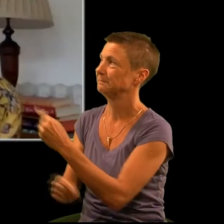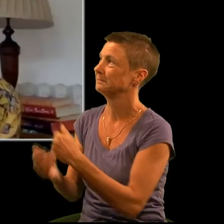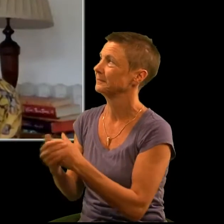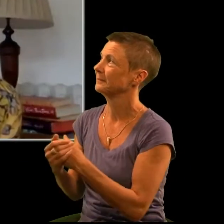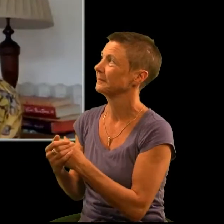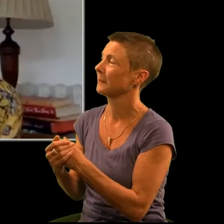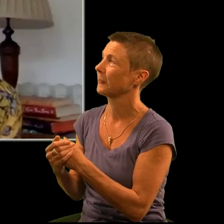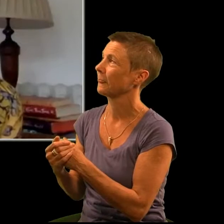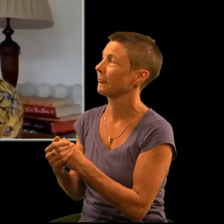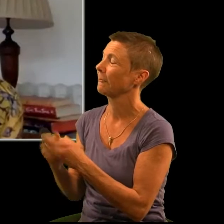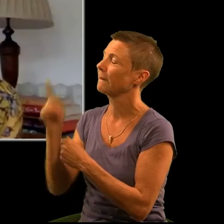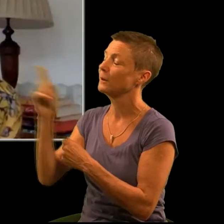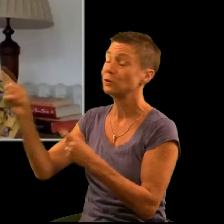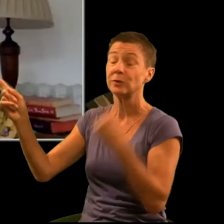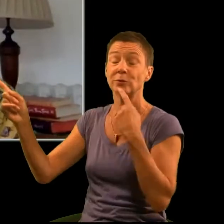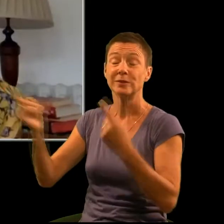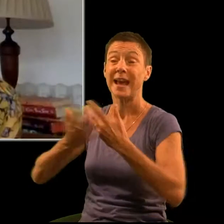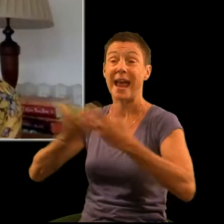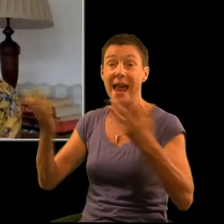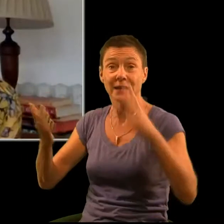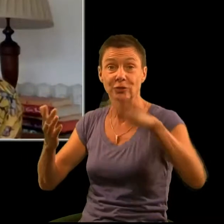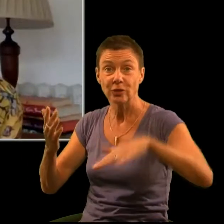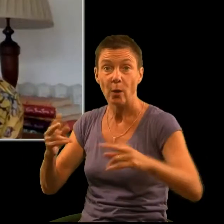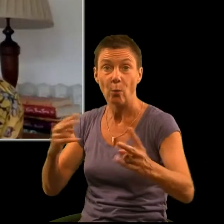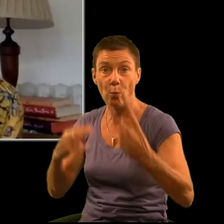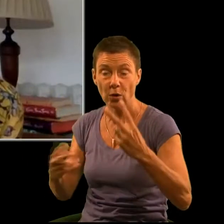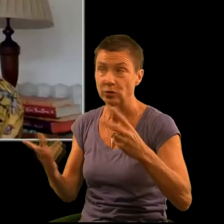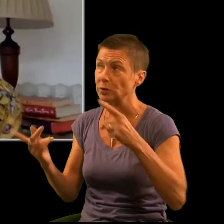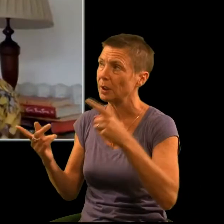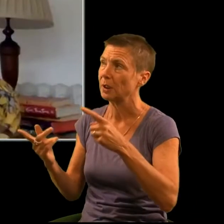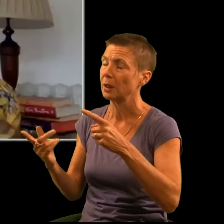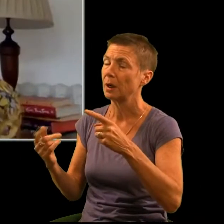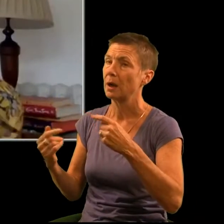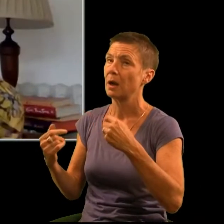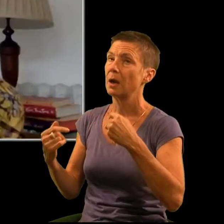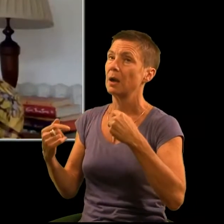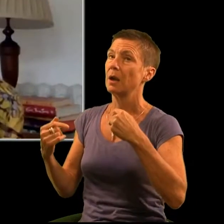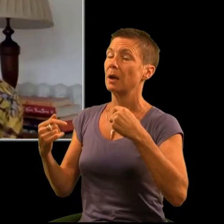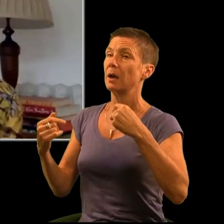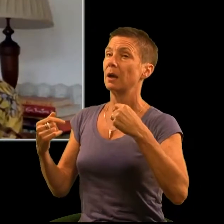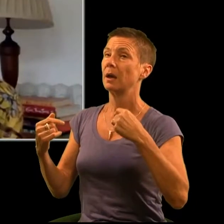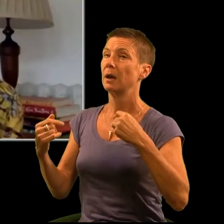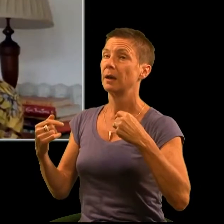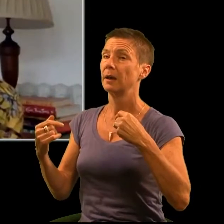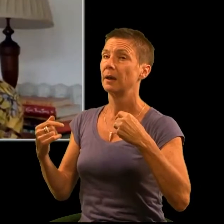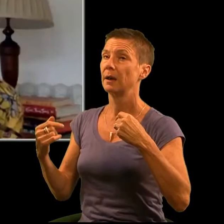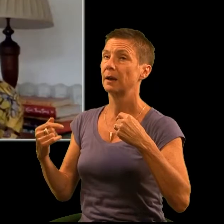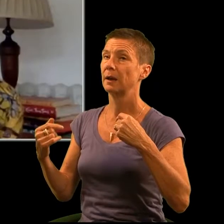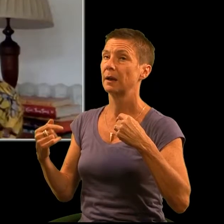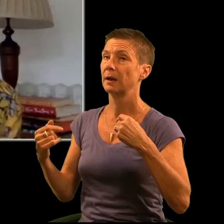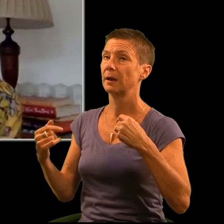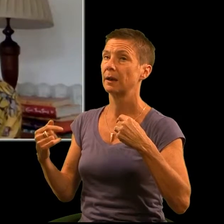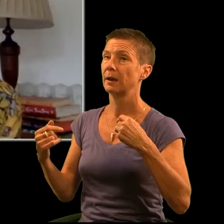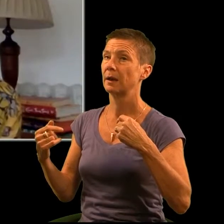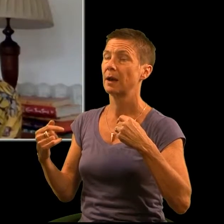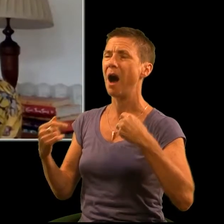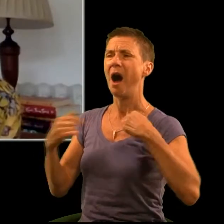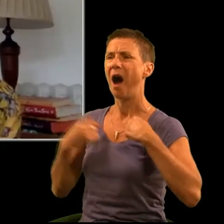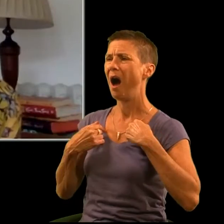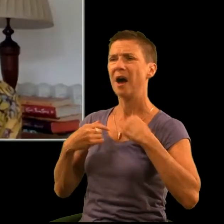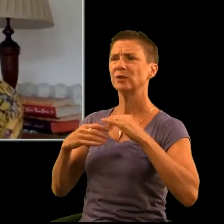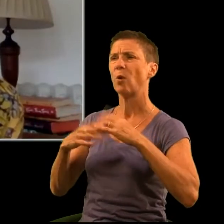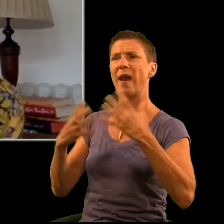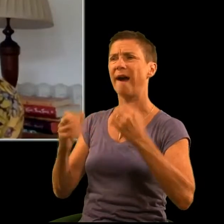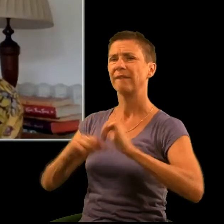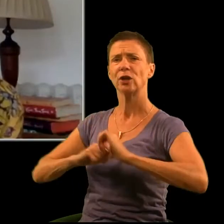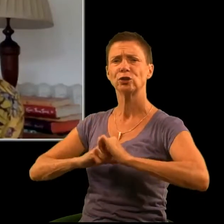just to say to any kid watching who is worried, I haven't got a great visual